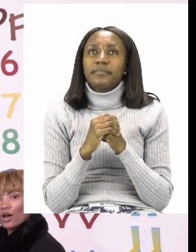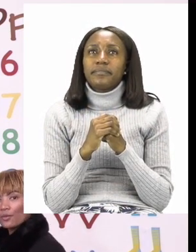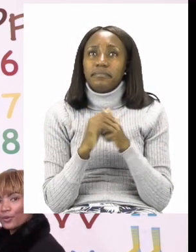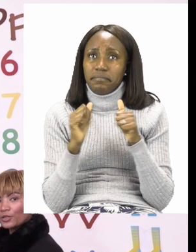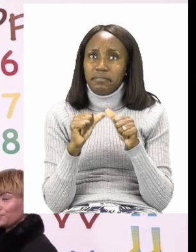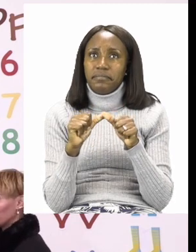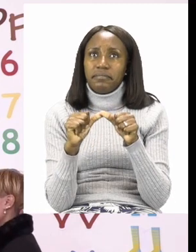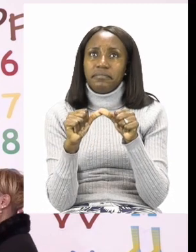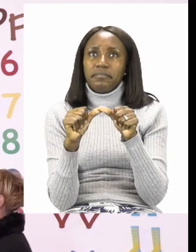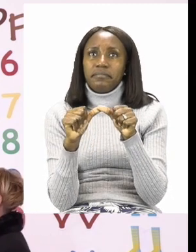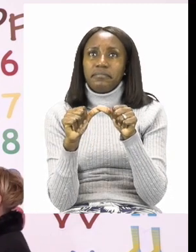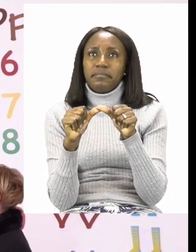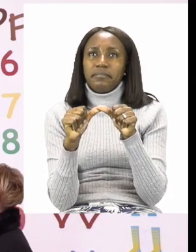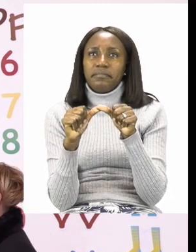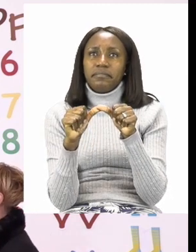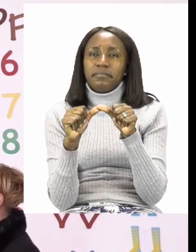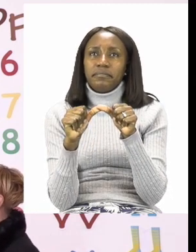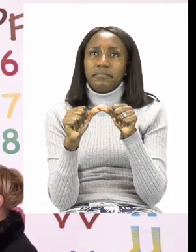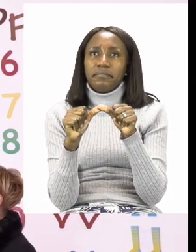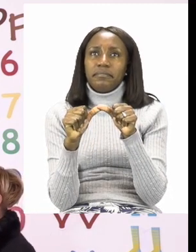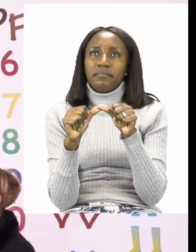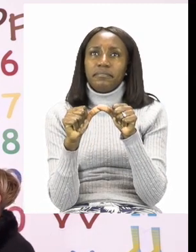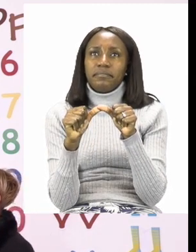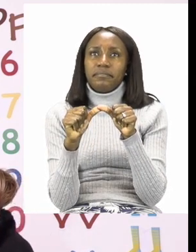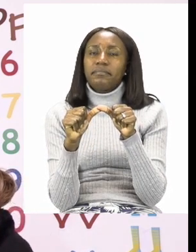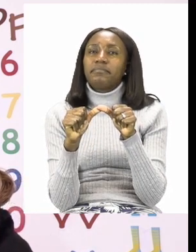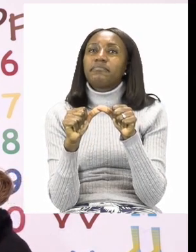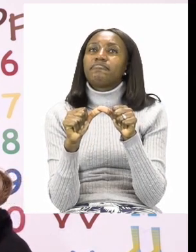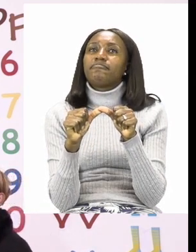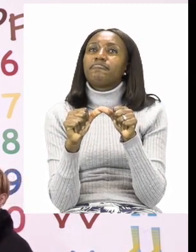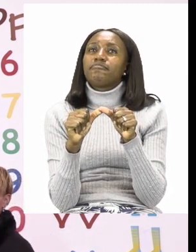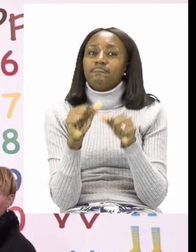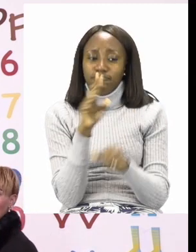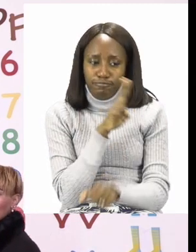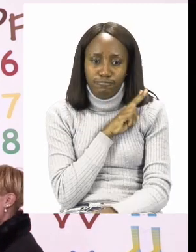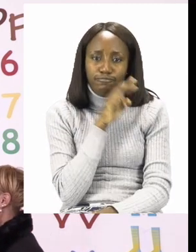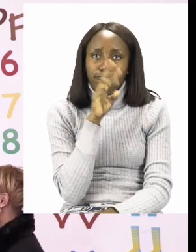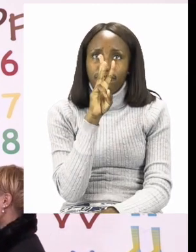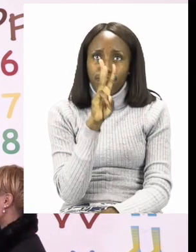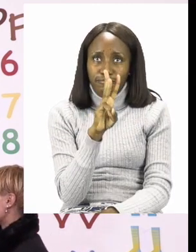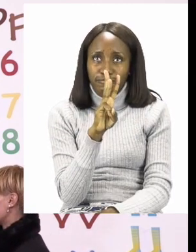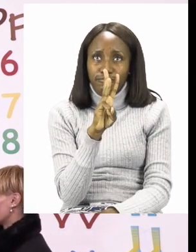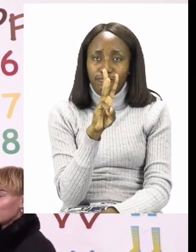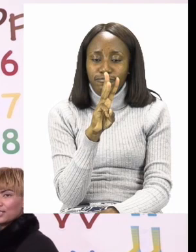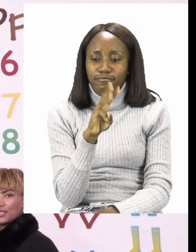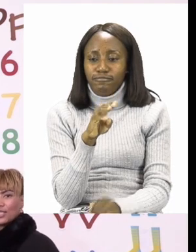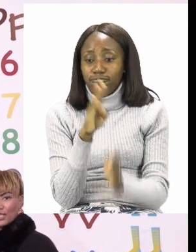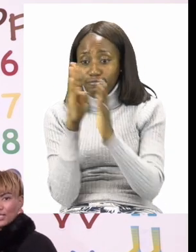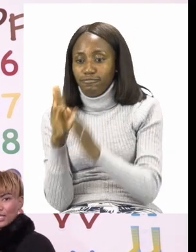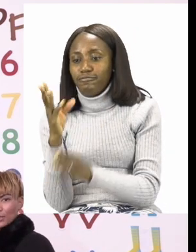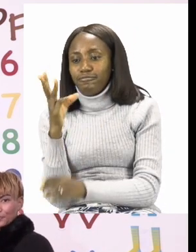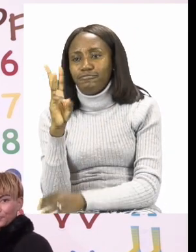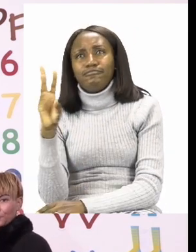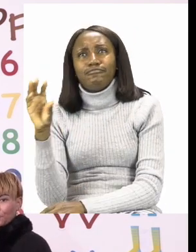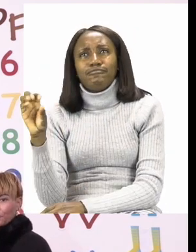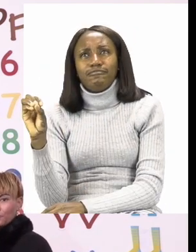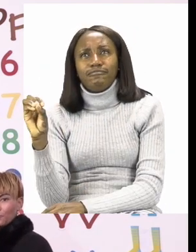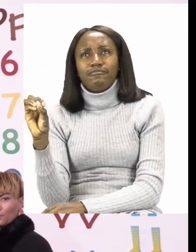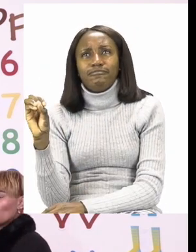next example. These two numbers are 23 and the number